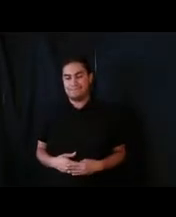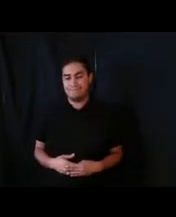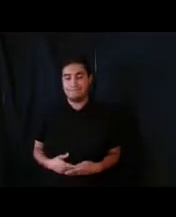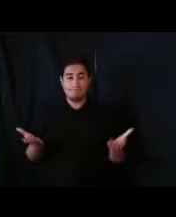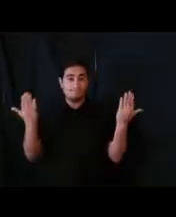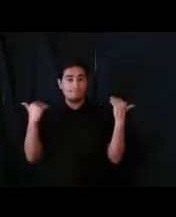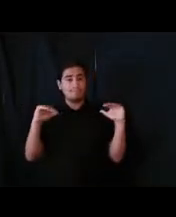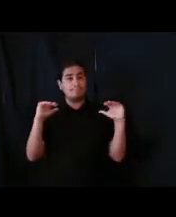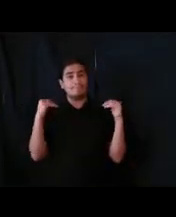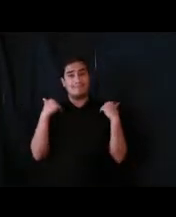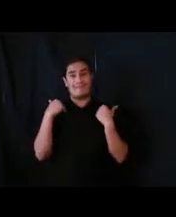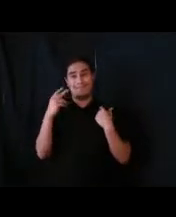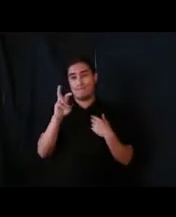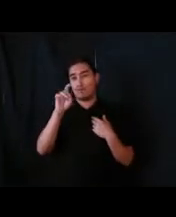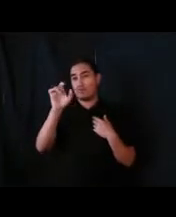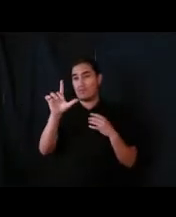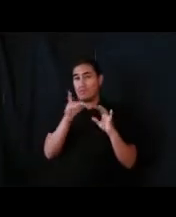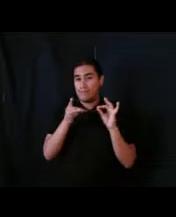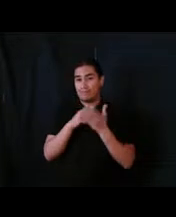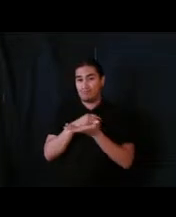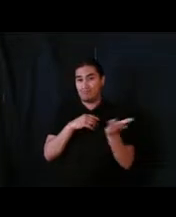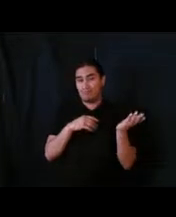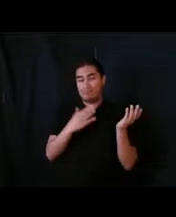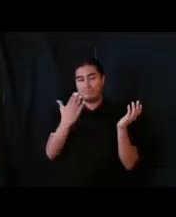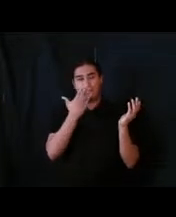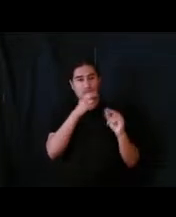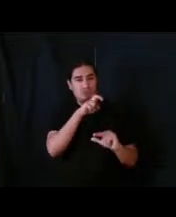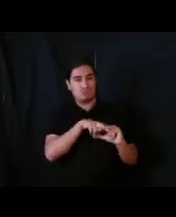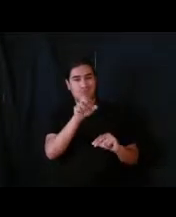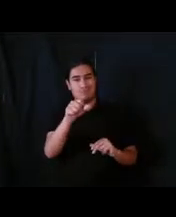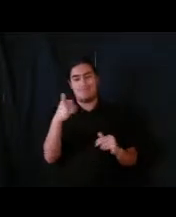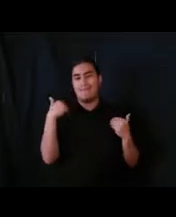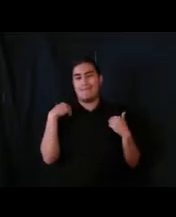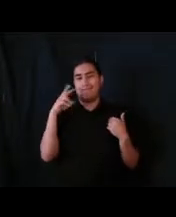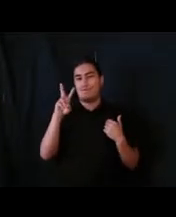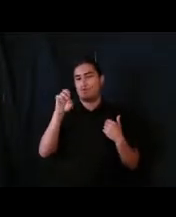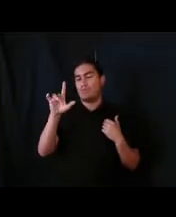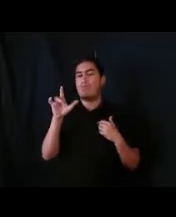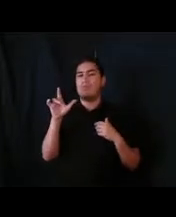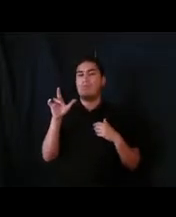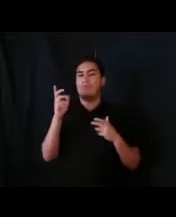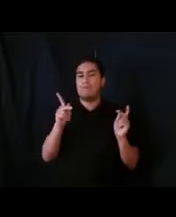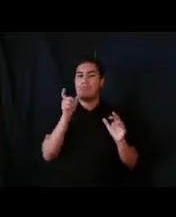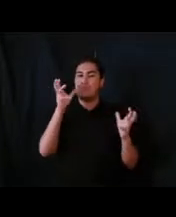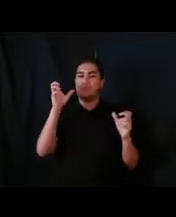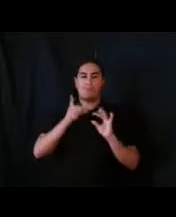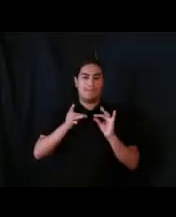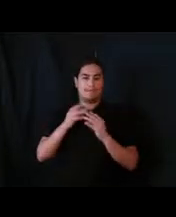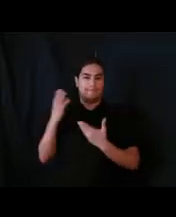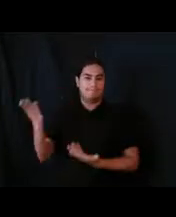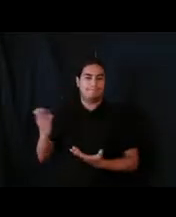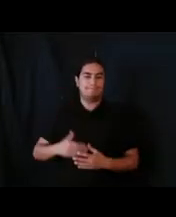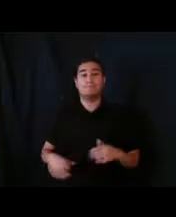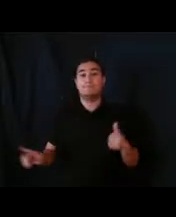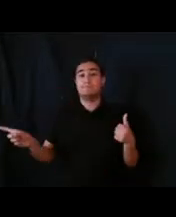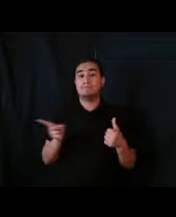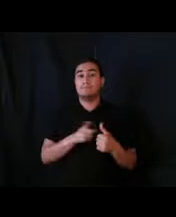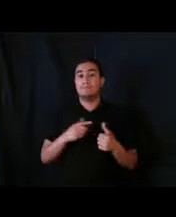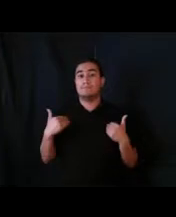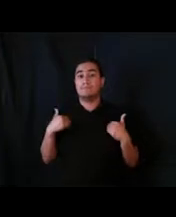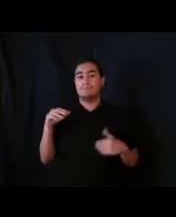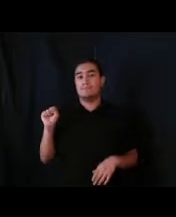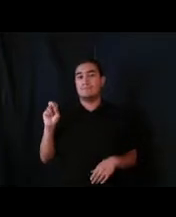justin do we have virtual comments yes thank you chair we do have virtual attendees looking to comment on this item up first we have